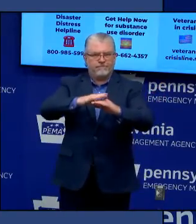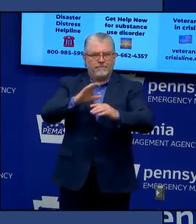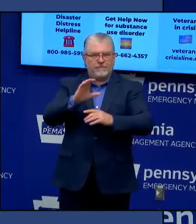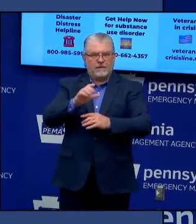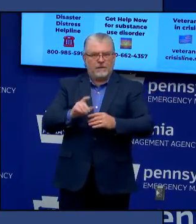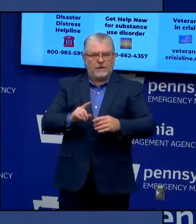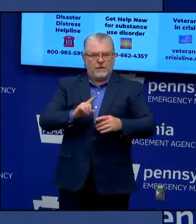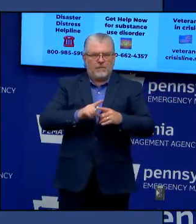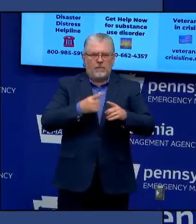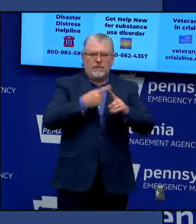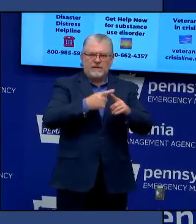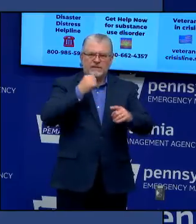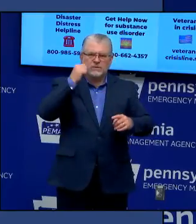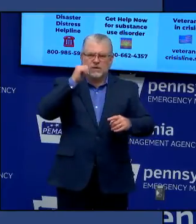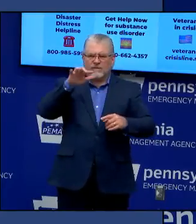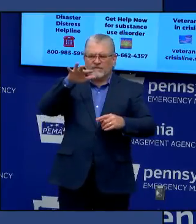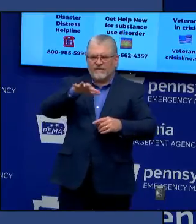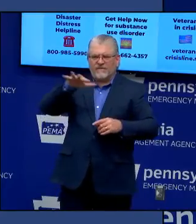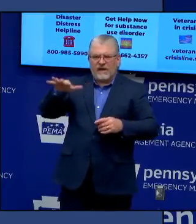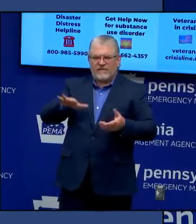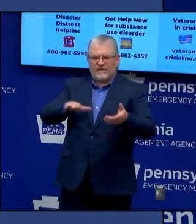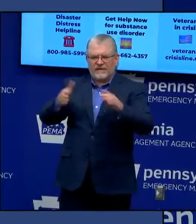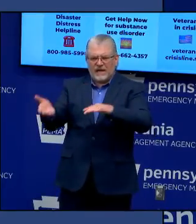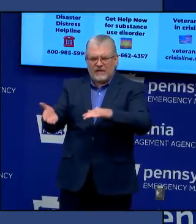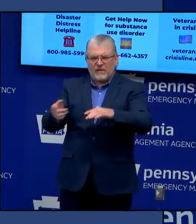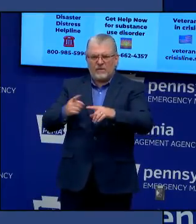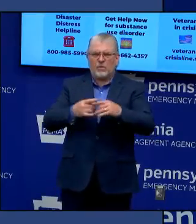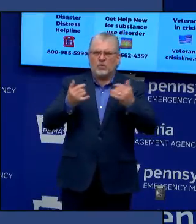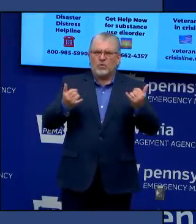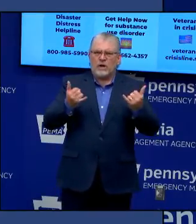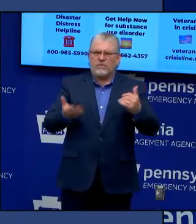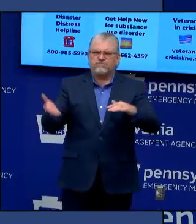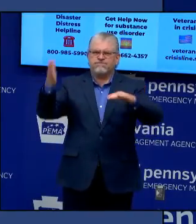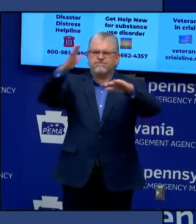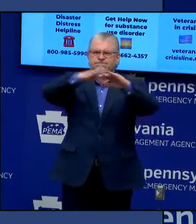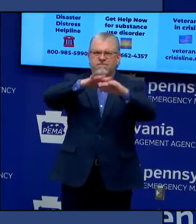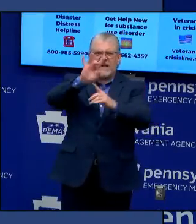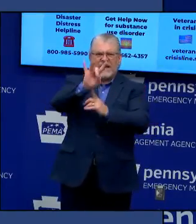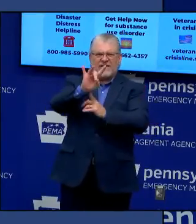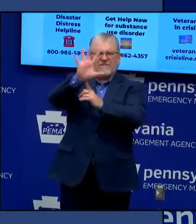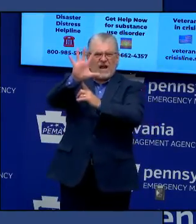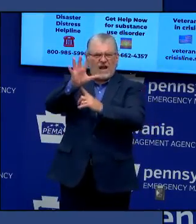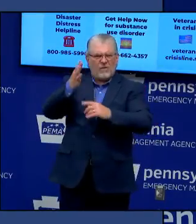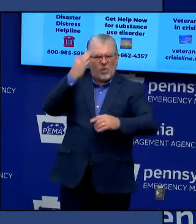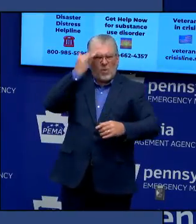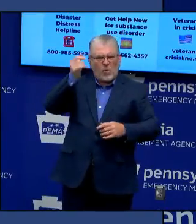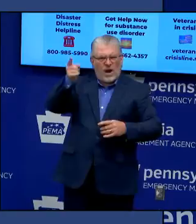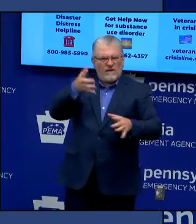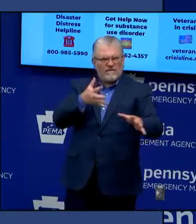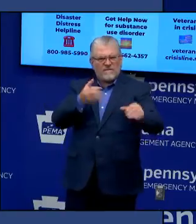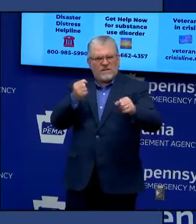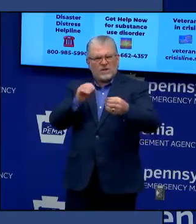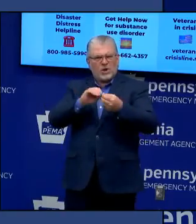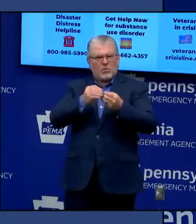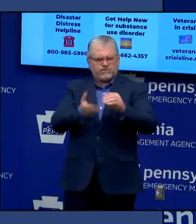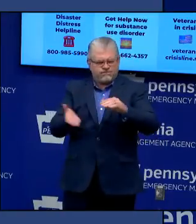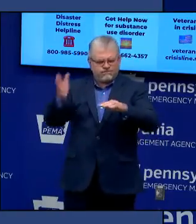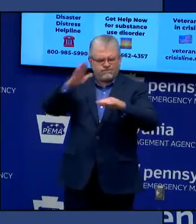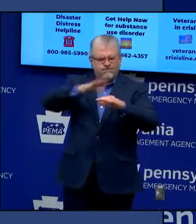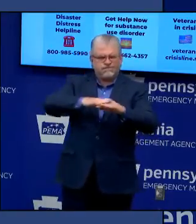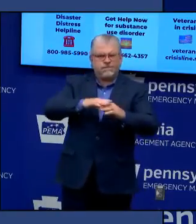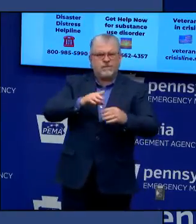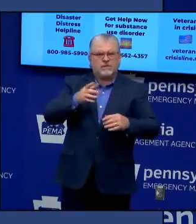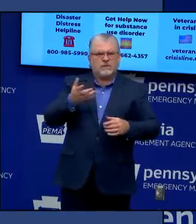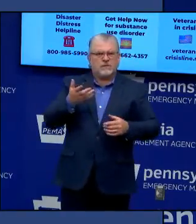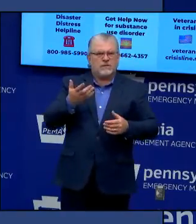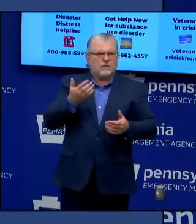matching the figures put out by the county coroner. What prompted the sharp increase in the state's death total for Northampton County? Well, first, in terms